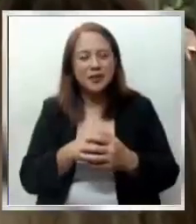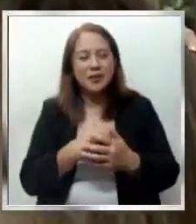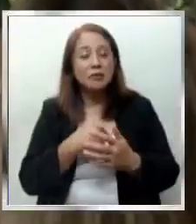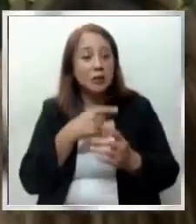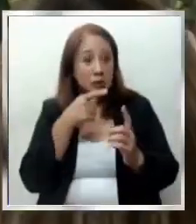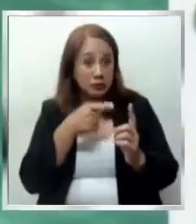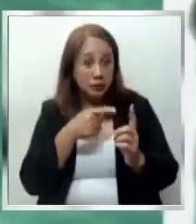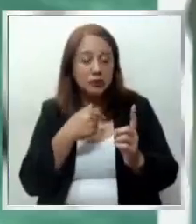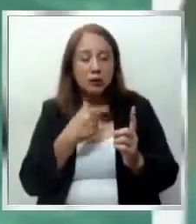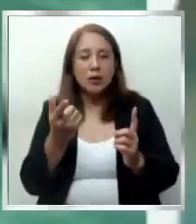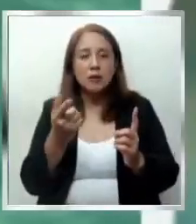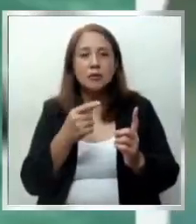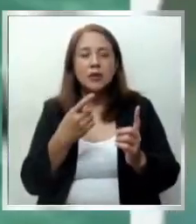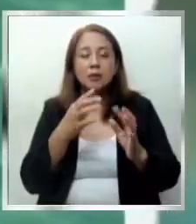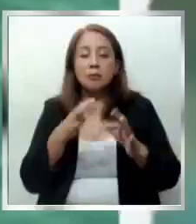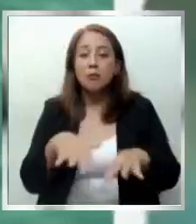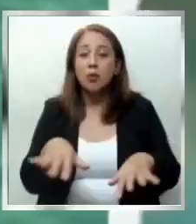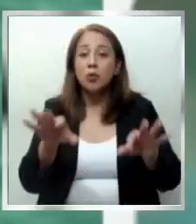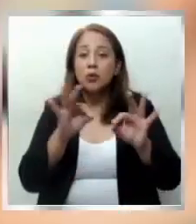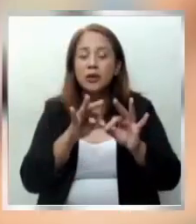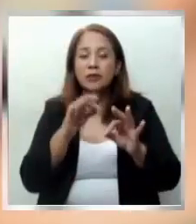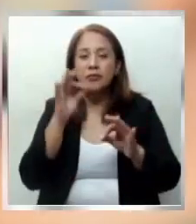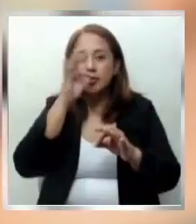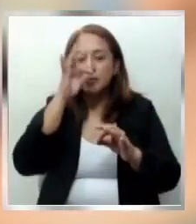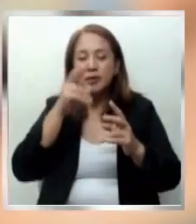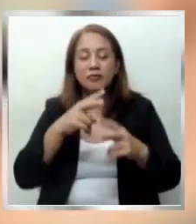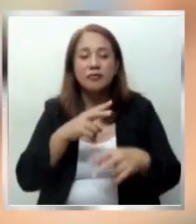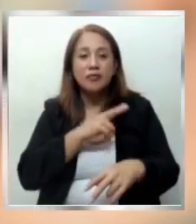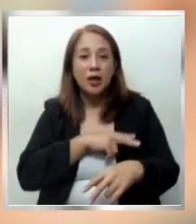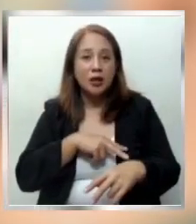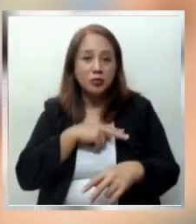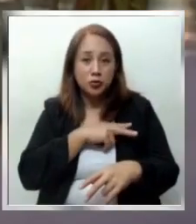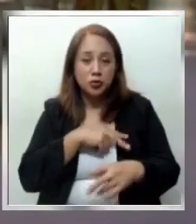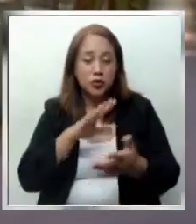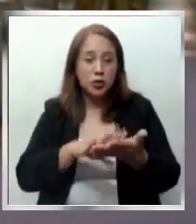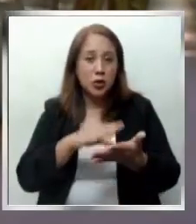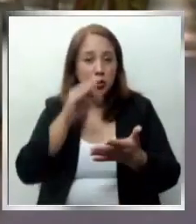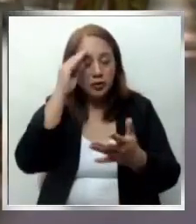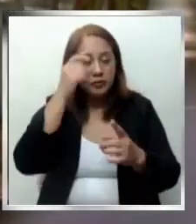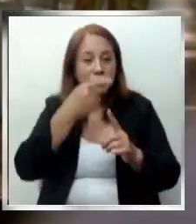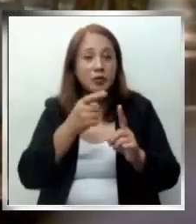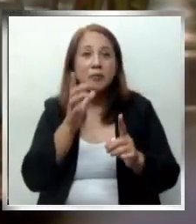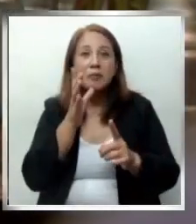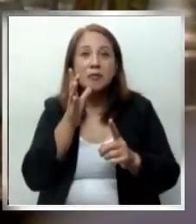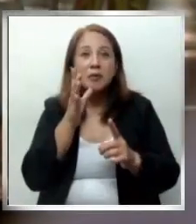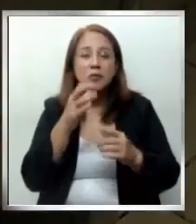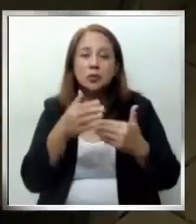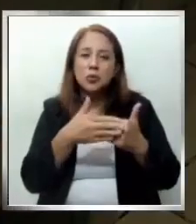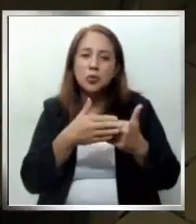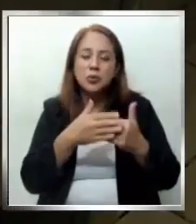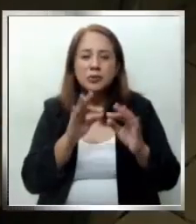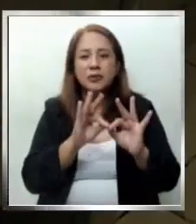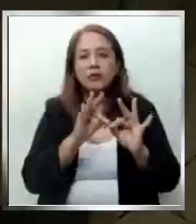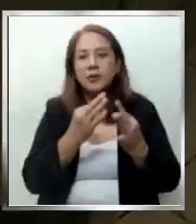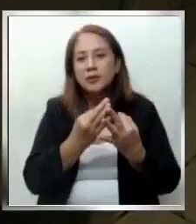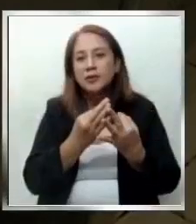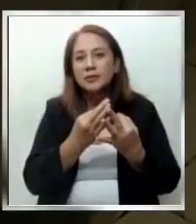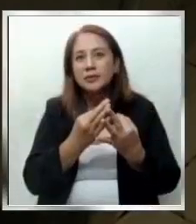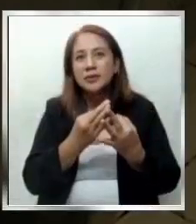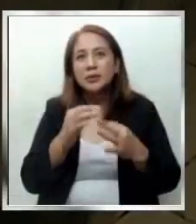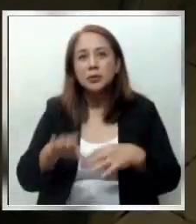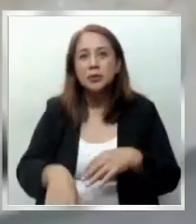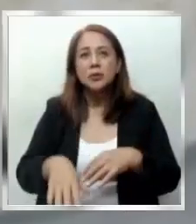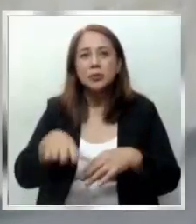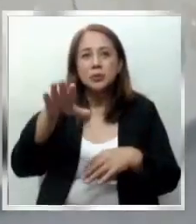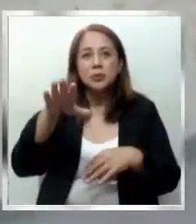sa pinaka-importanteng Filipino values na kanyang natutuhan sa ina, the closeness of family. Lumaki rin daw siya sa